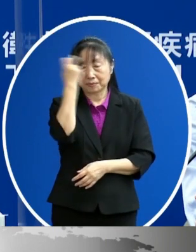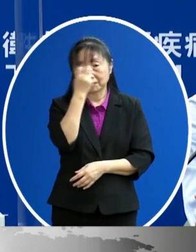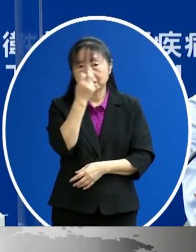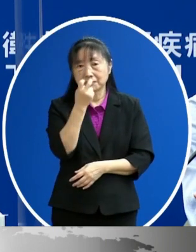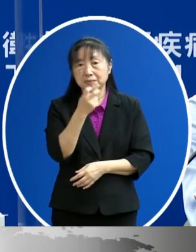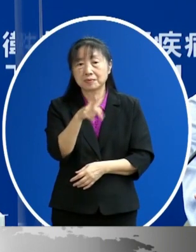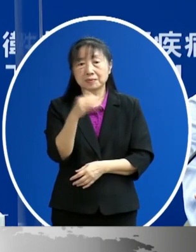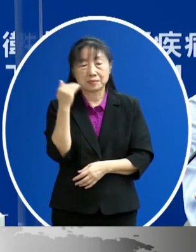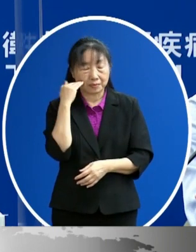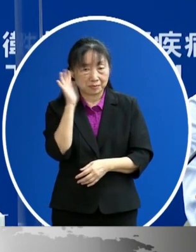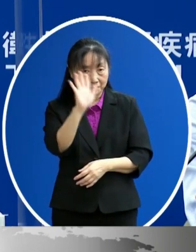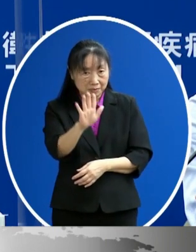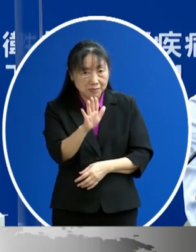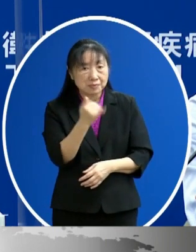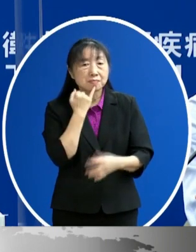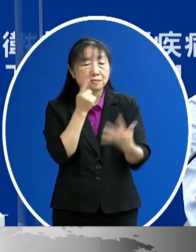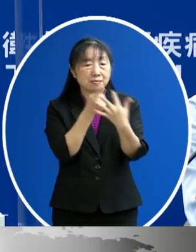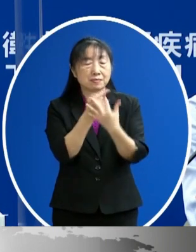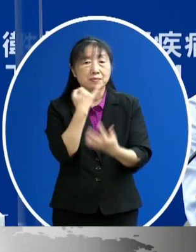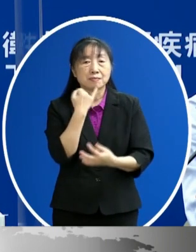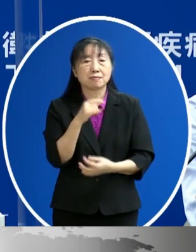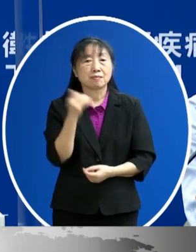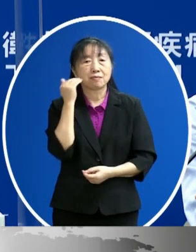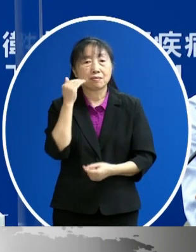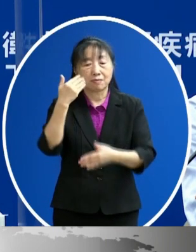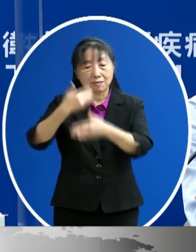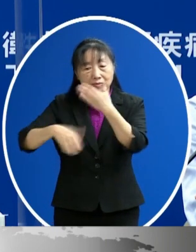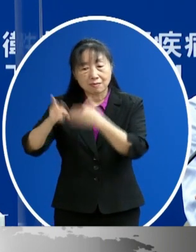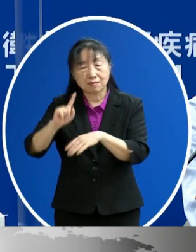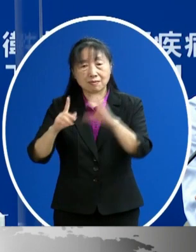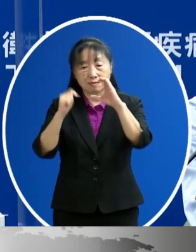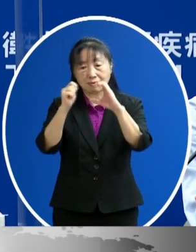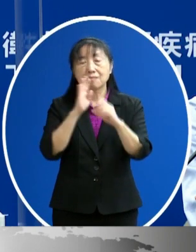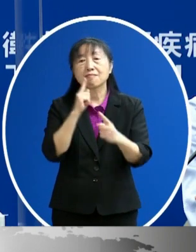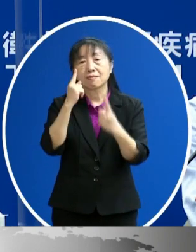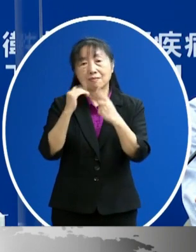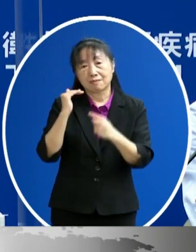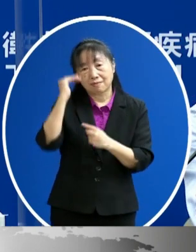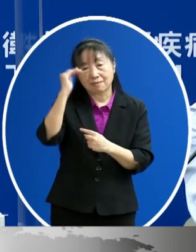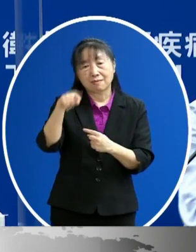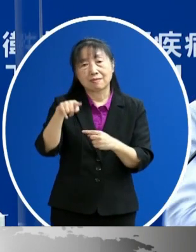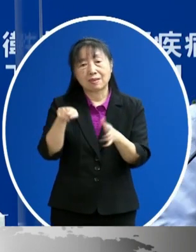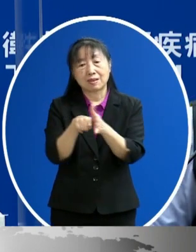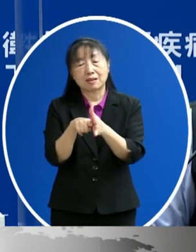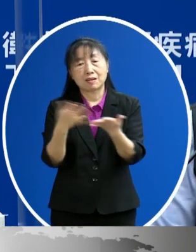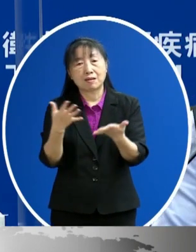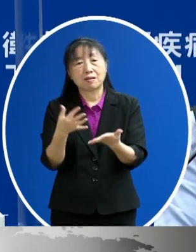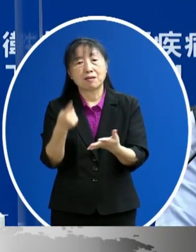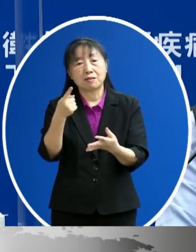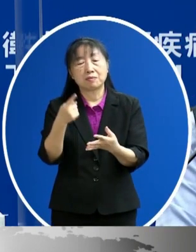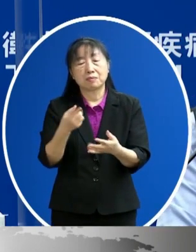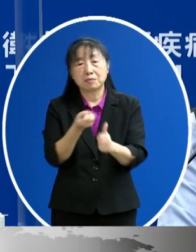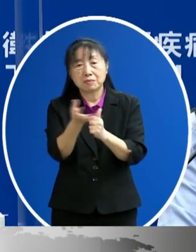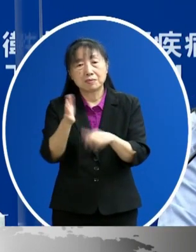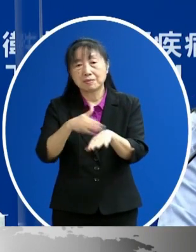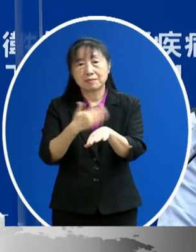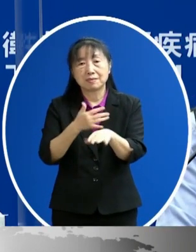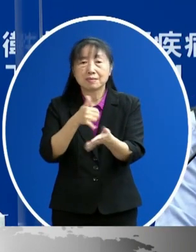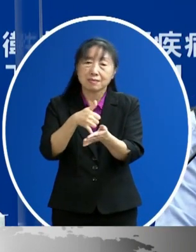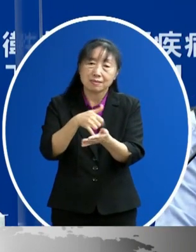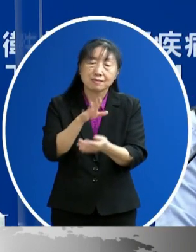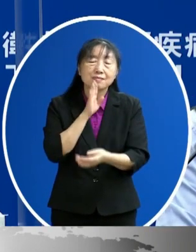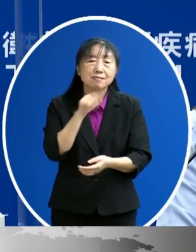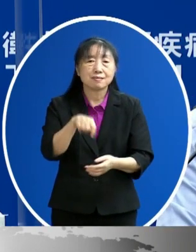.04 percent of infected arrivals in that period. Cases that were not detected during that period had very high CT values